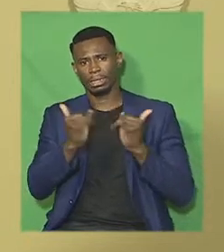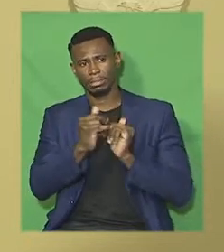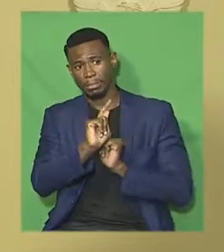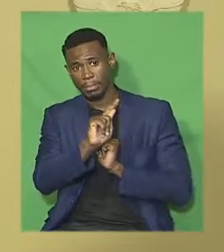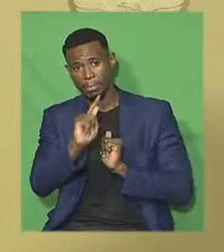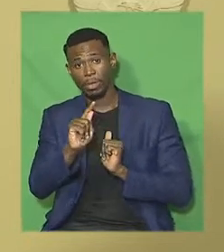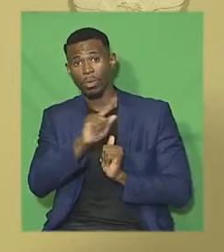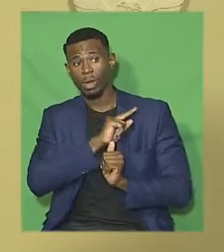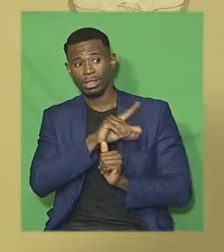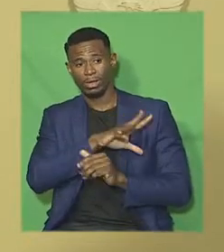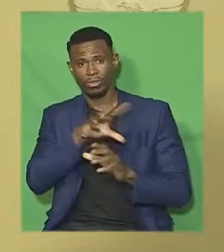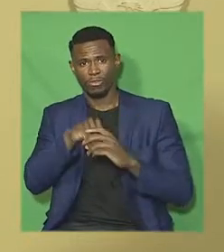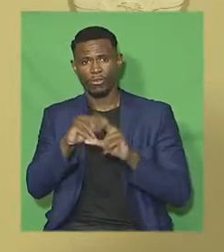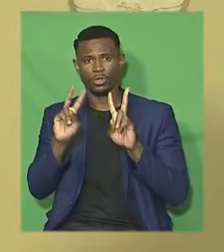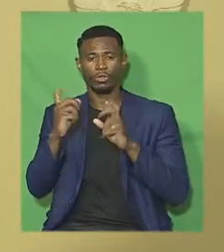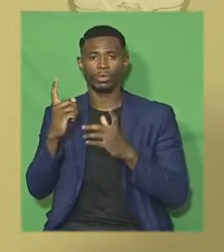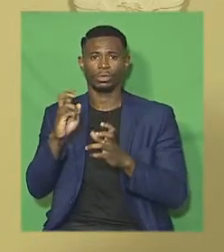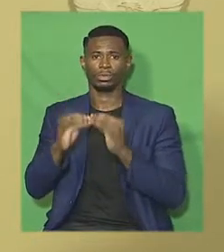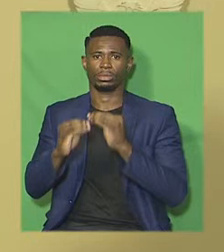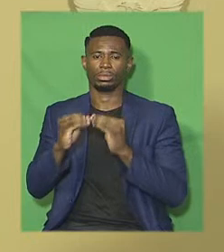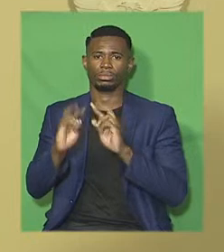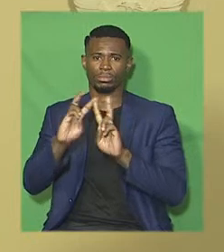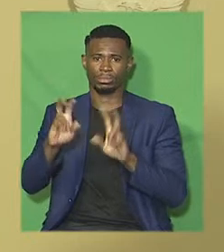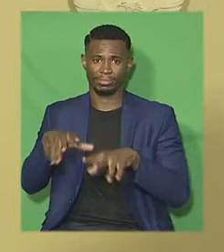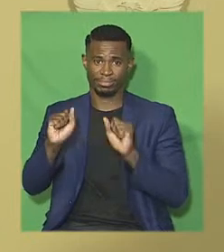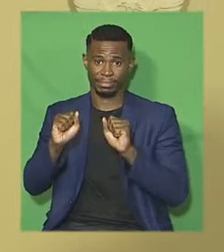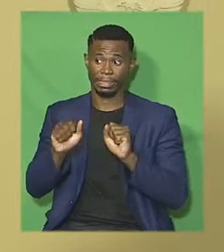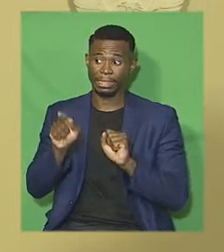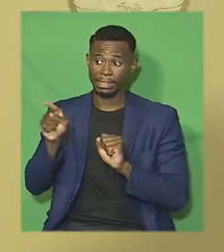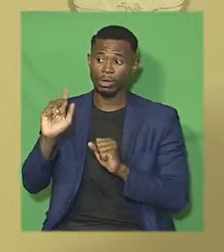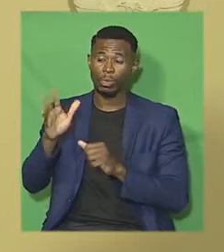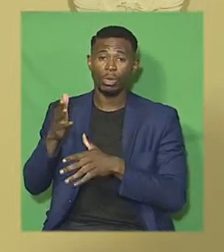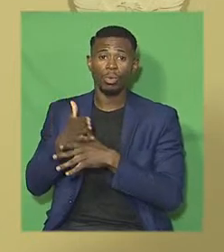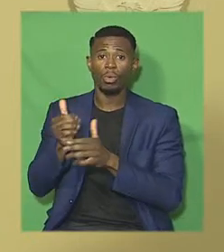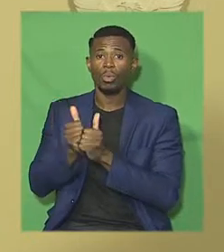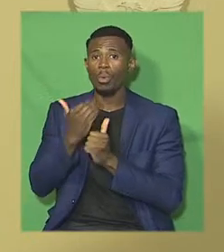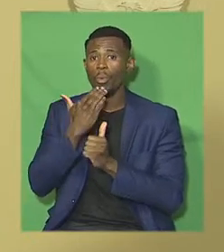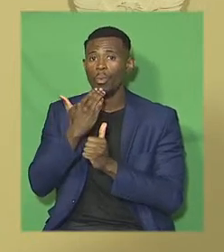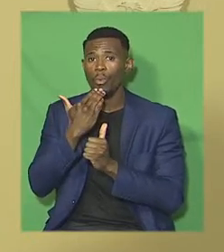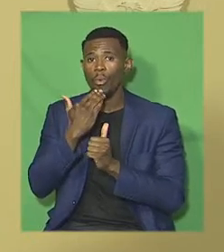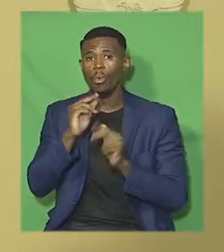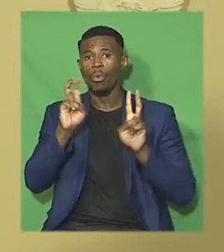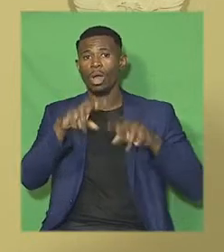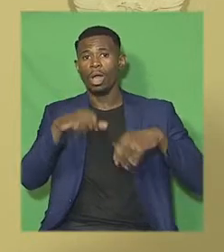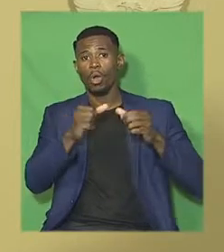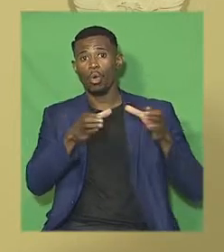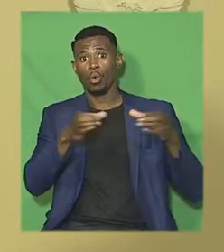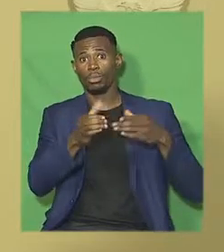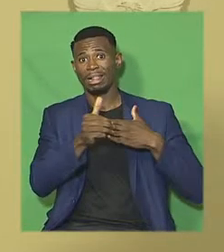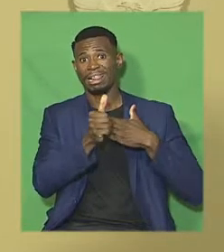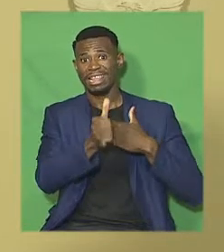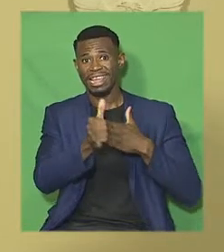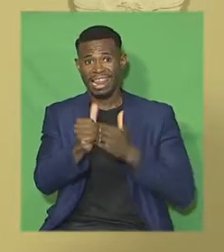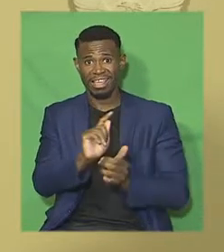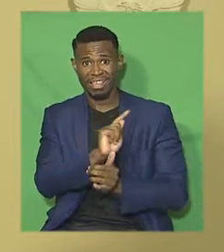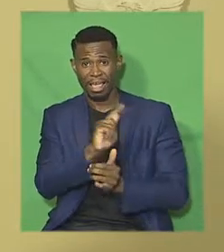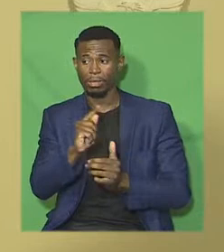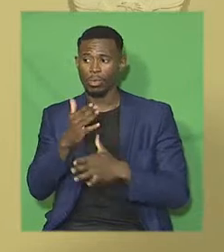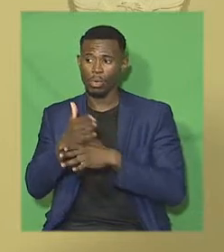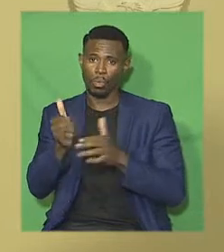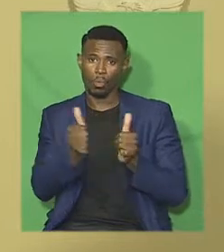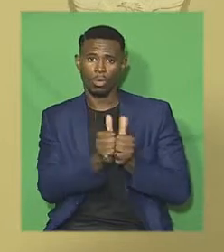response. The minister will work with ESCOM leadership to turn around the performance of existing power